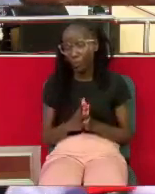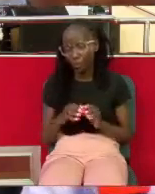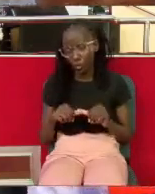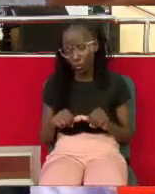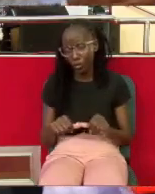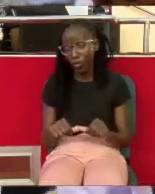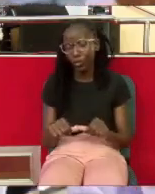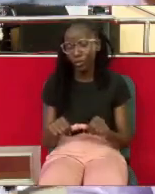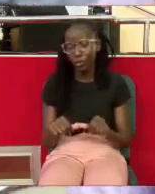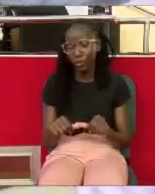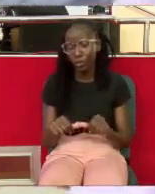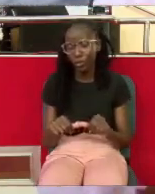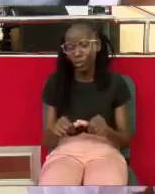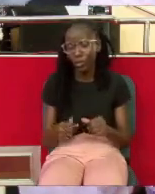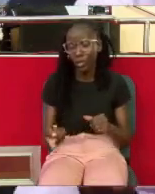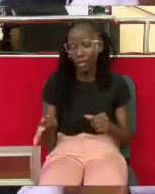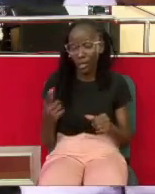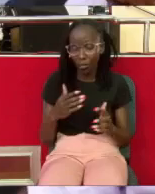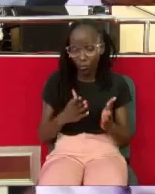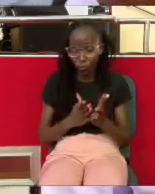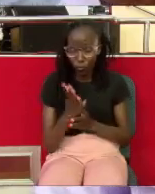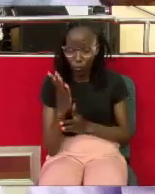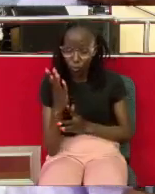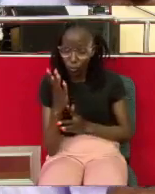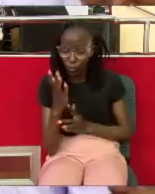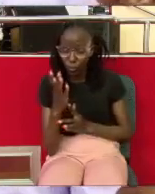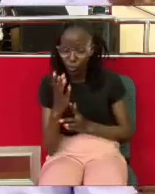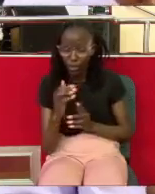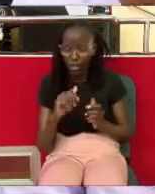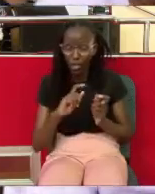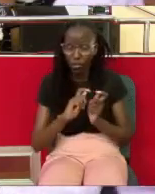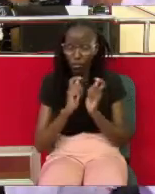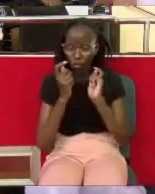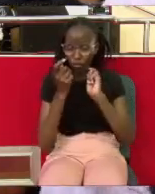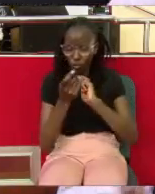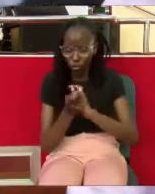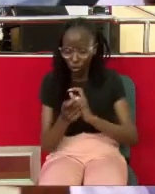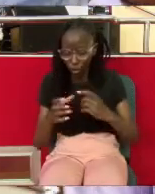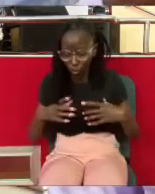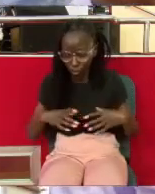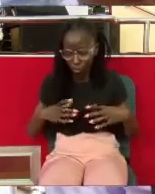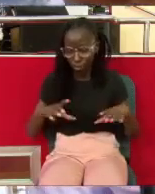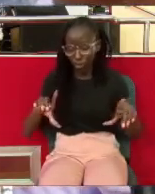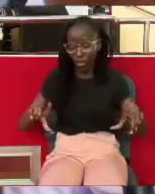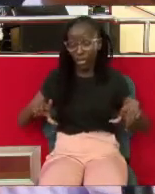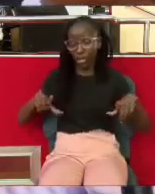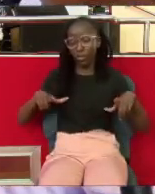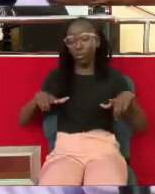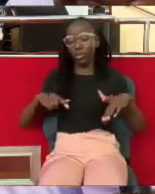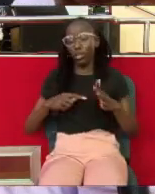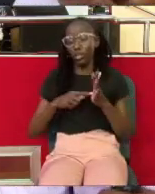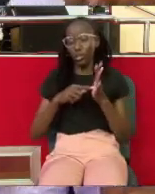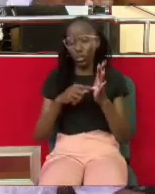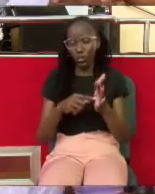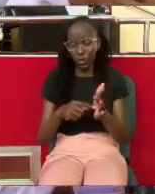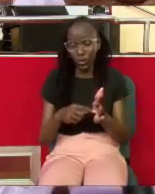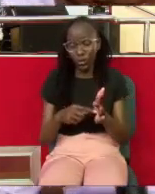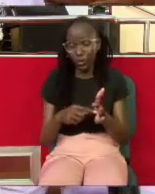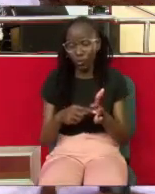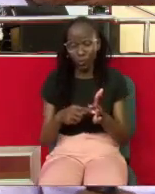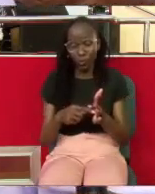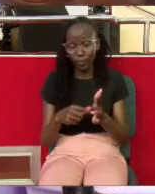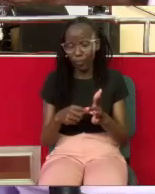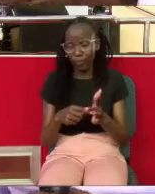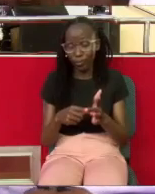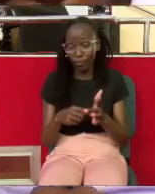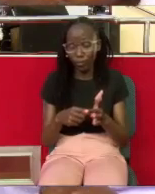a fruit, our Father, to change your people's life, that you shall show yourself able, you shall